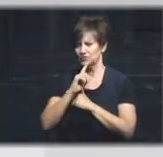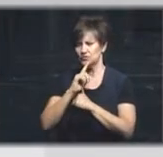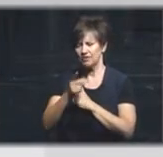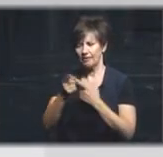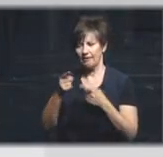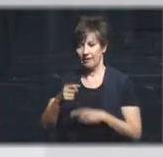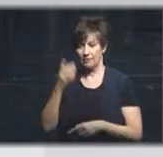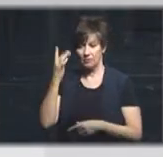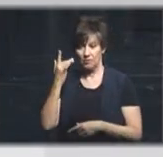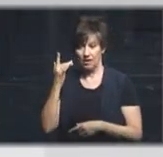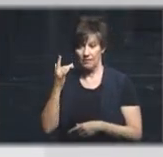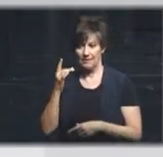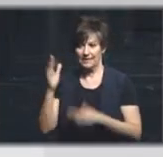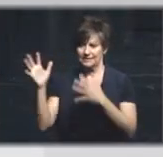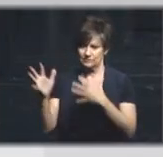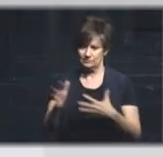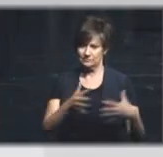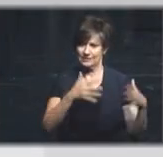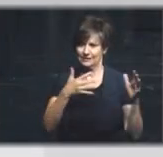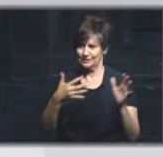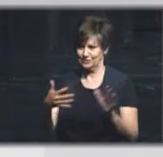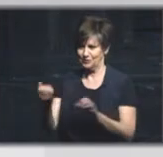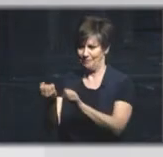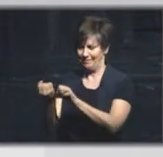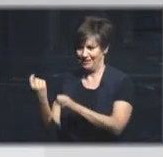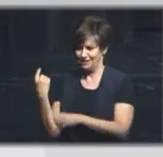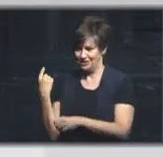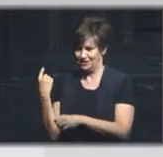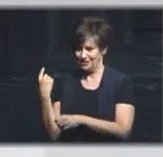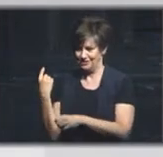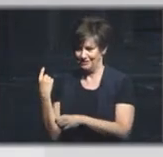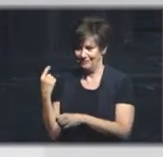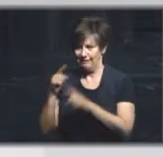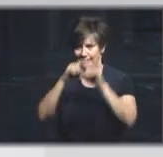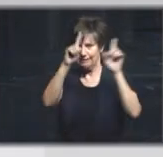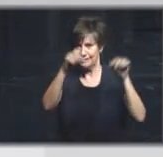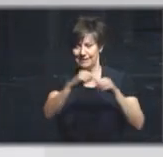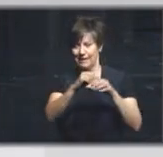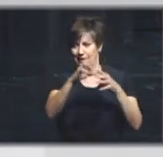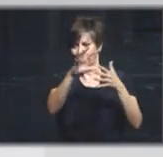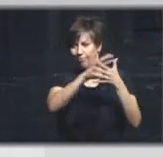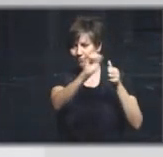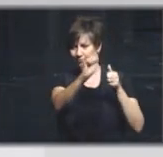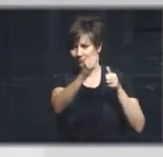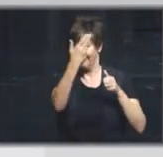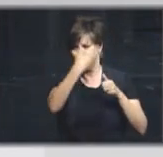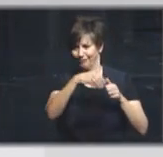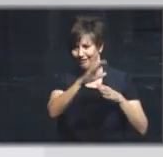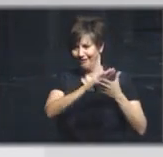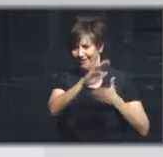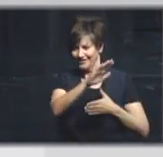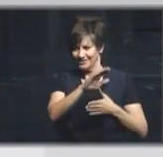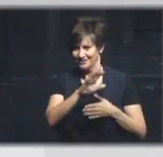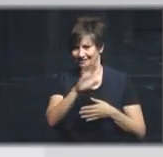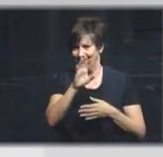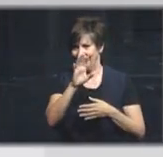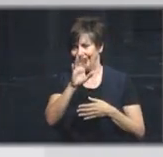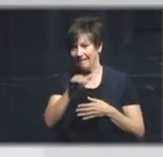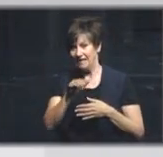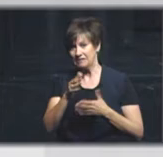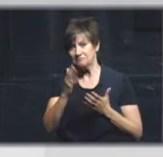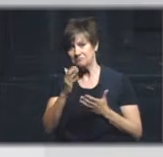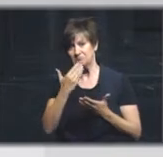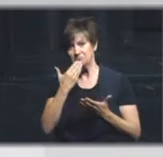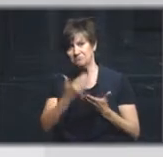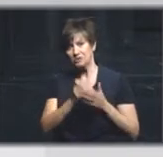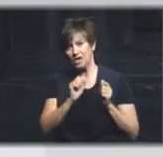about because the windstorm last year blew out the sign in front of the college, and that seemed like an opportunity